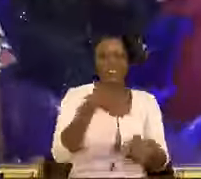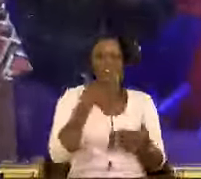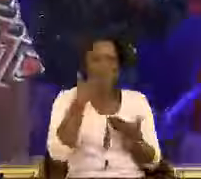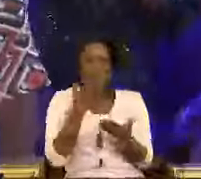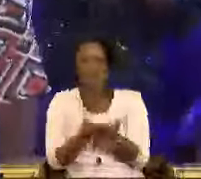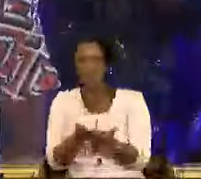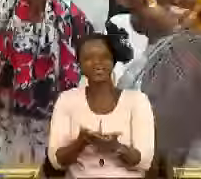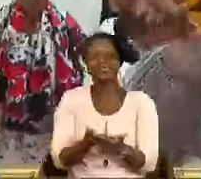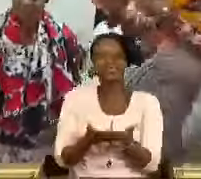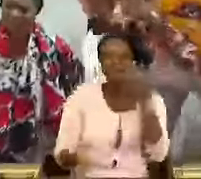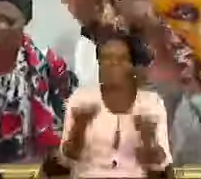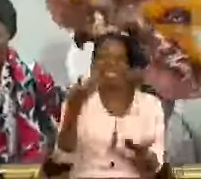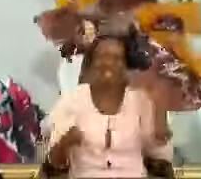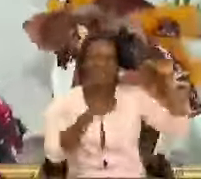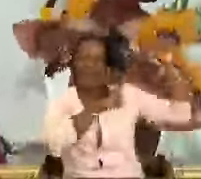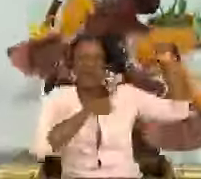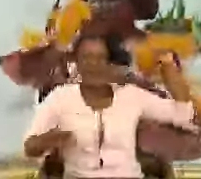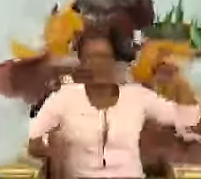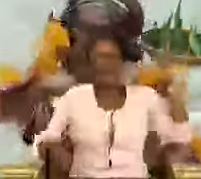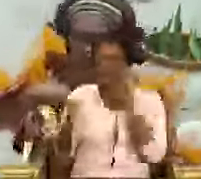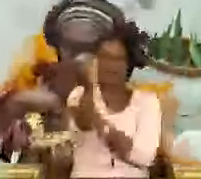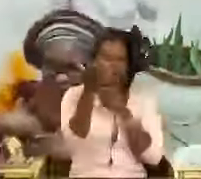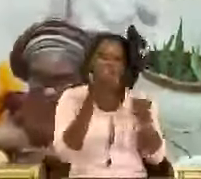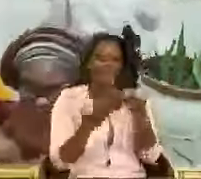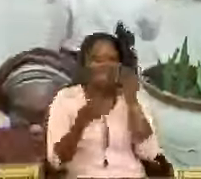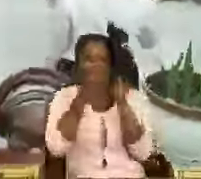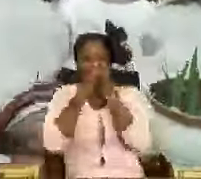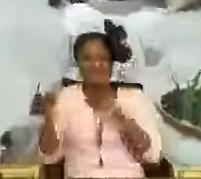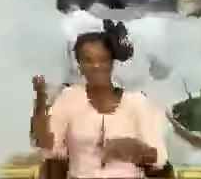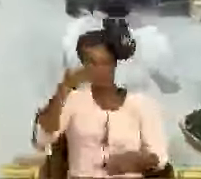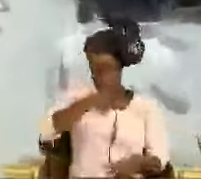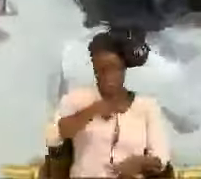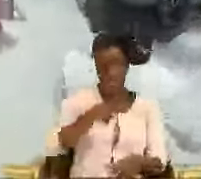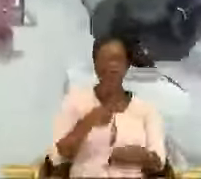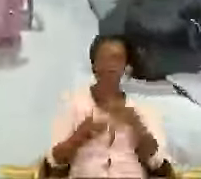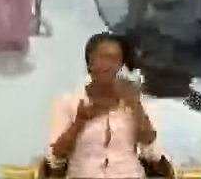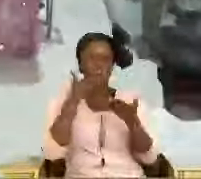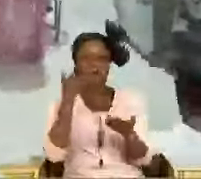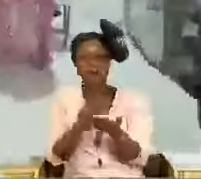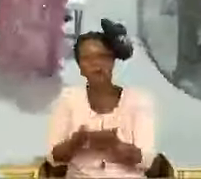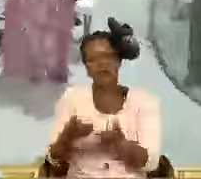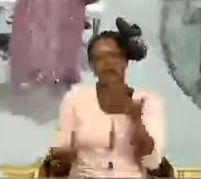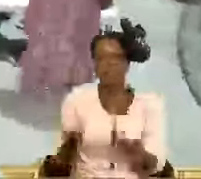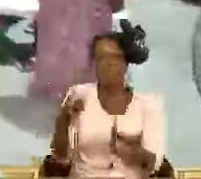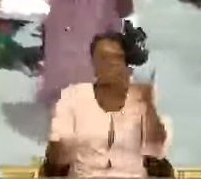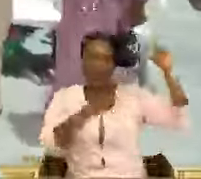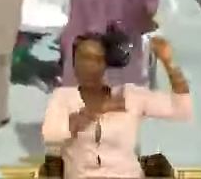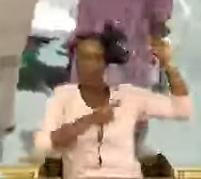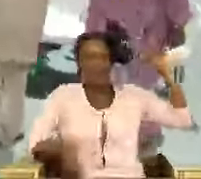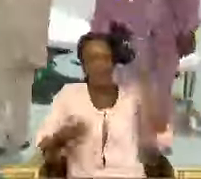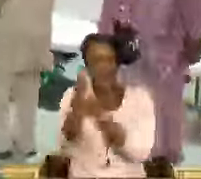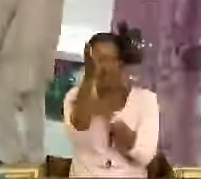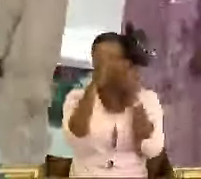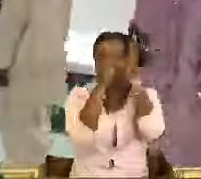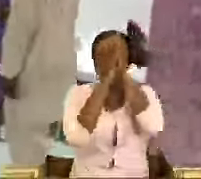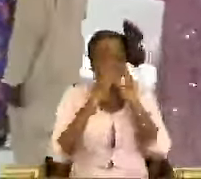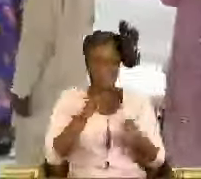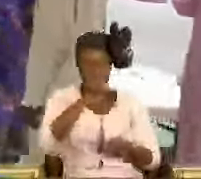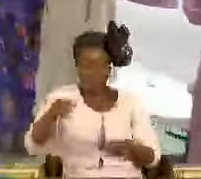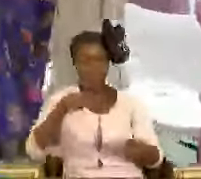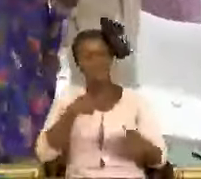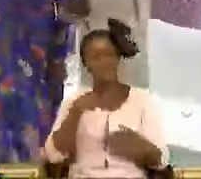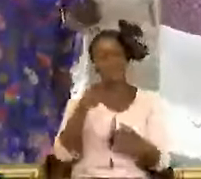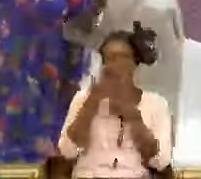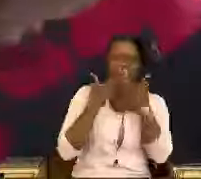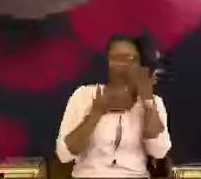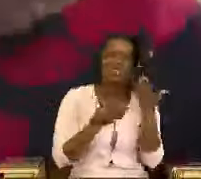yourself feel good bless me real good real good oh real